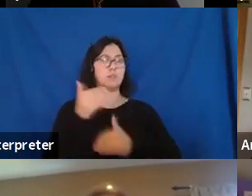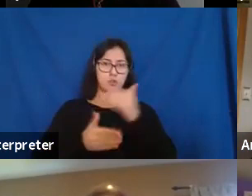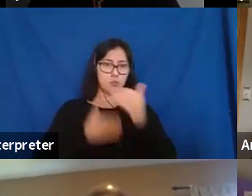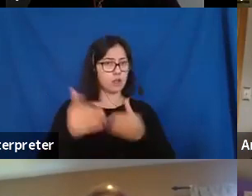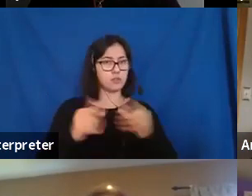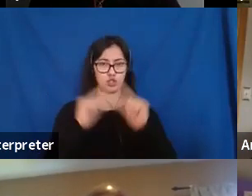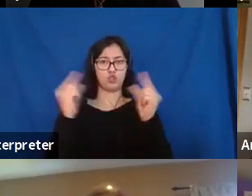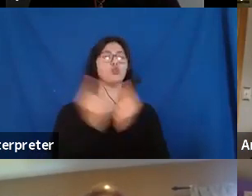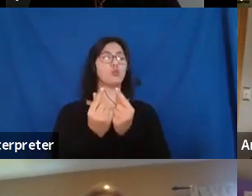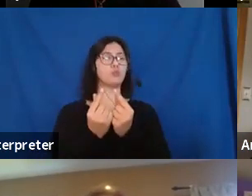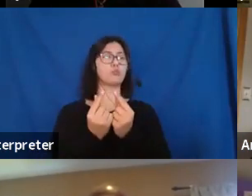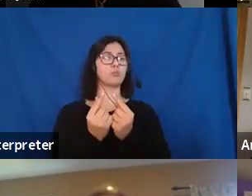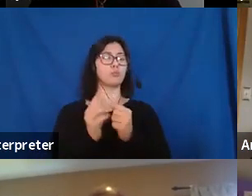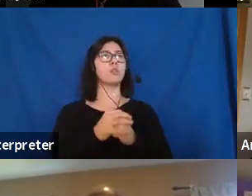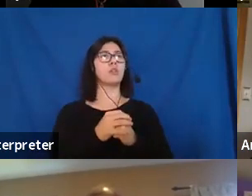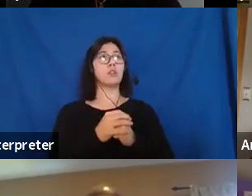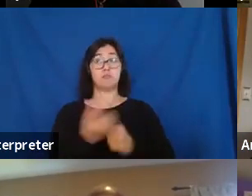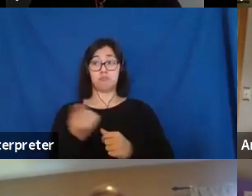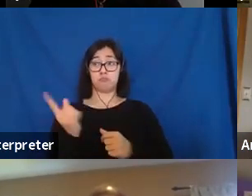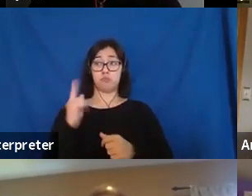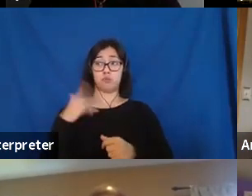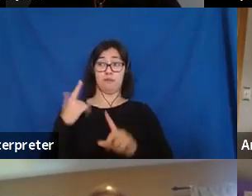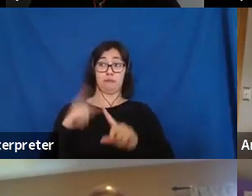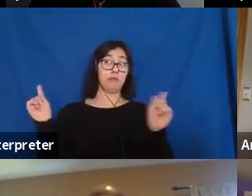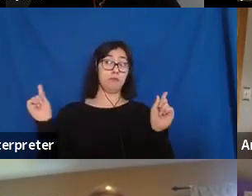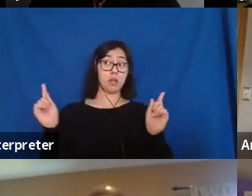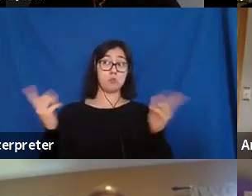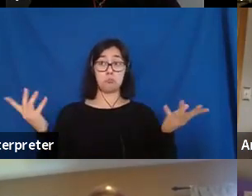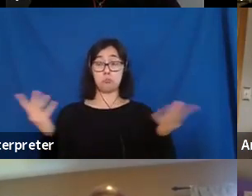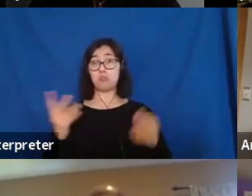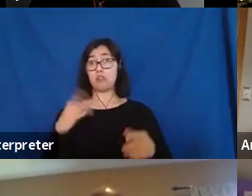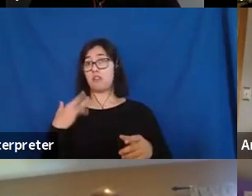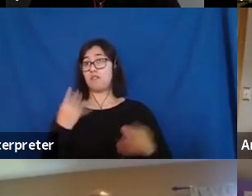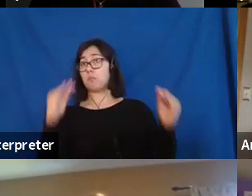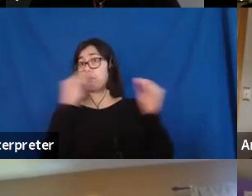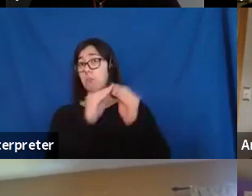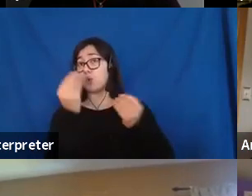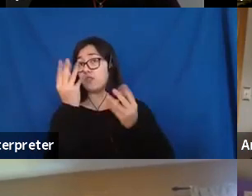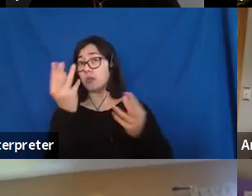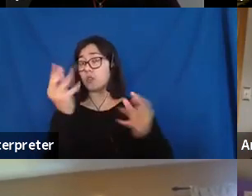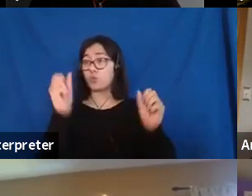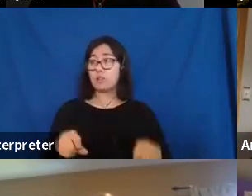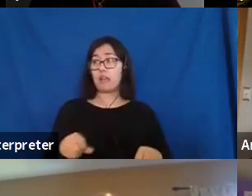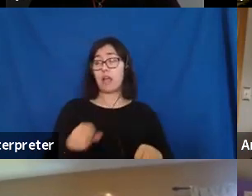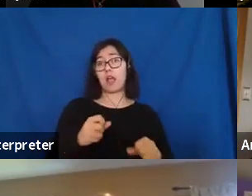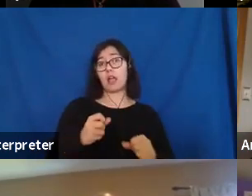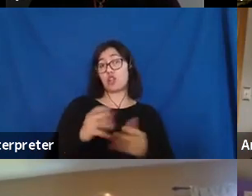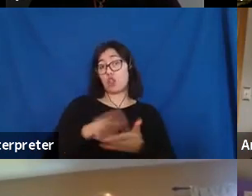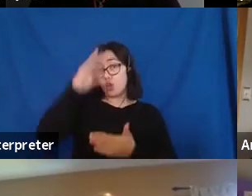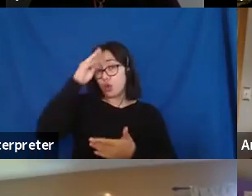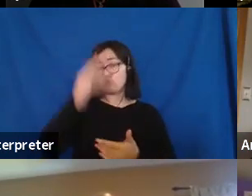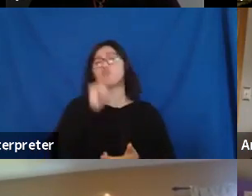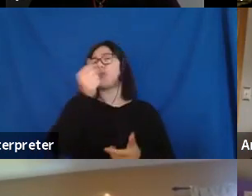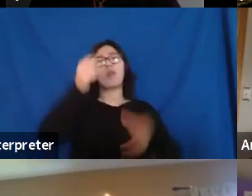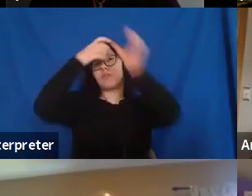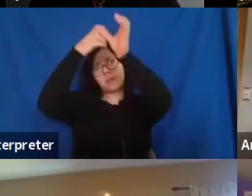group what, if anybody felt any difference or there's more information that we can gain that, we're not the experts. We